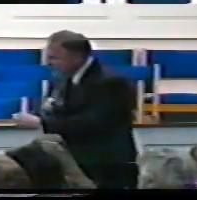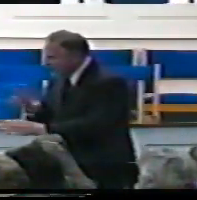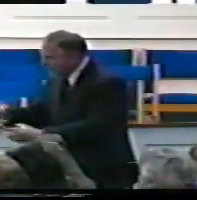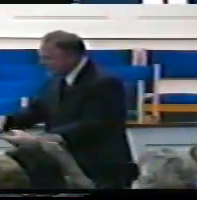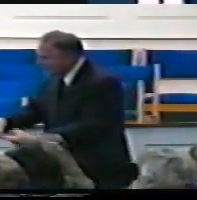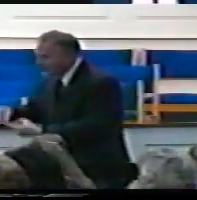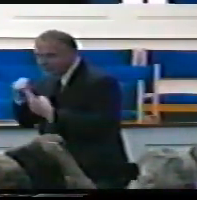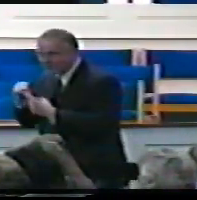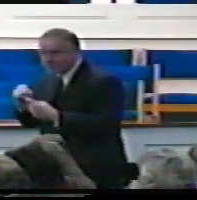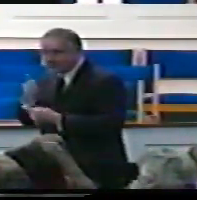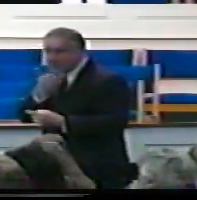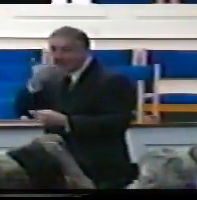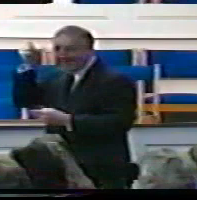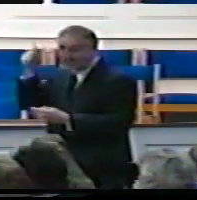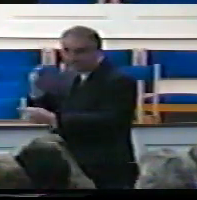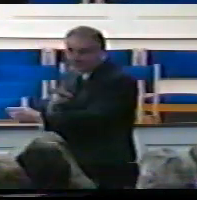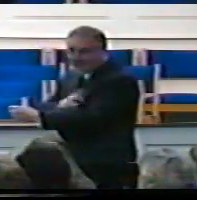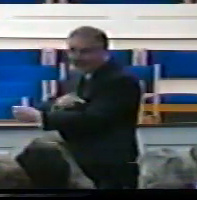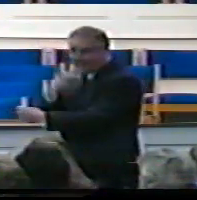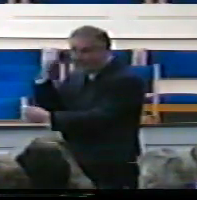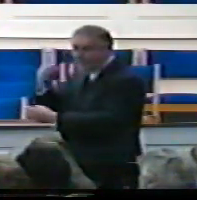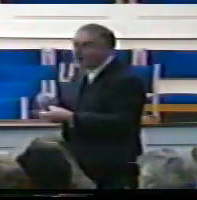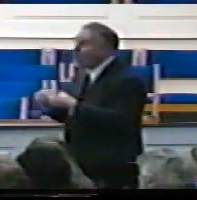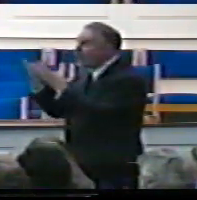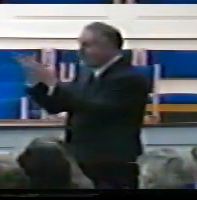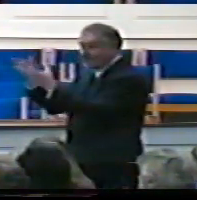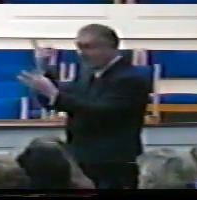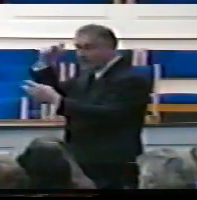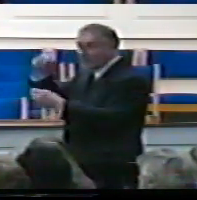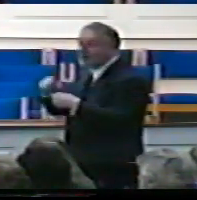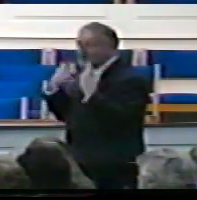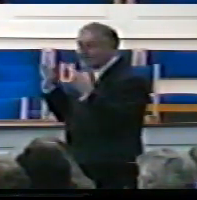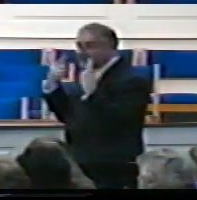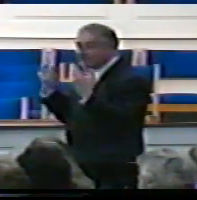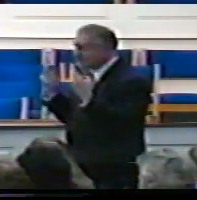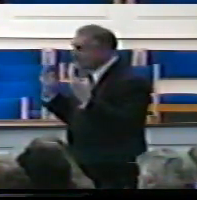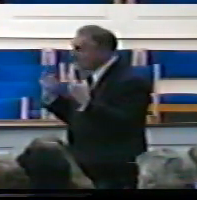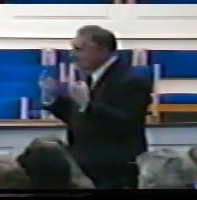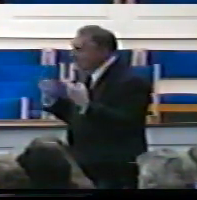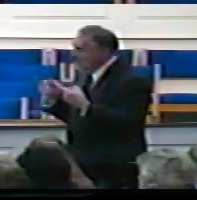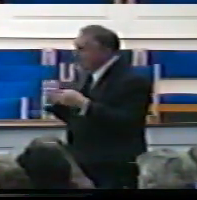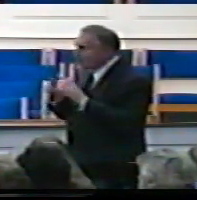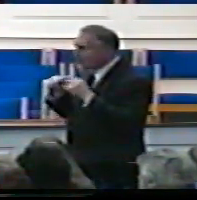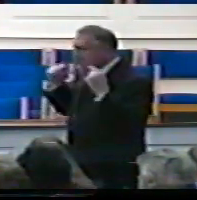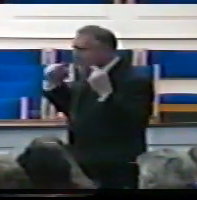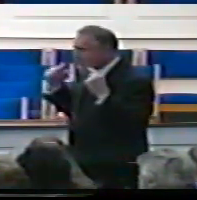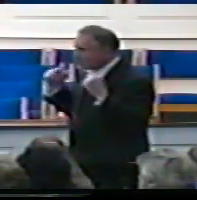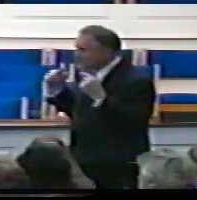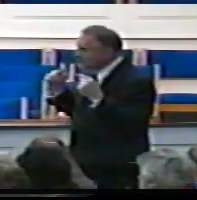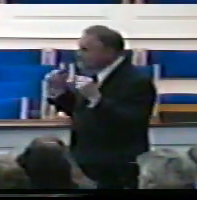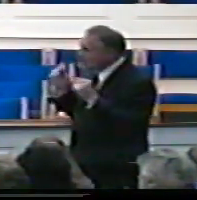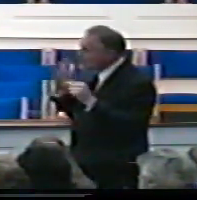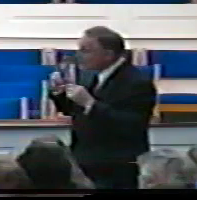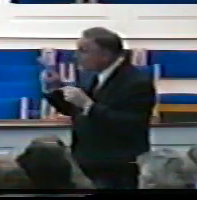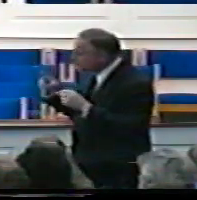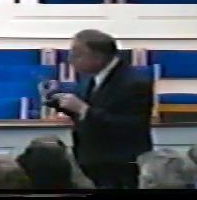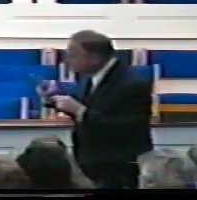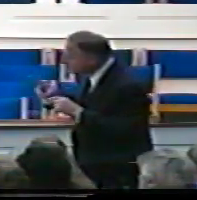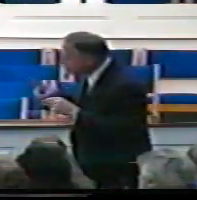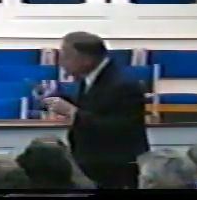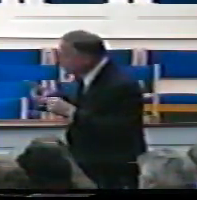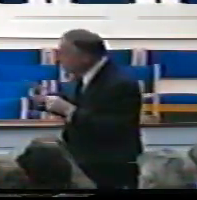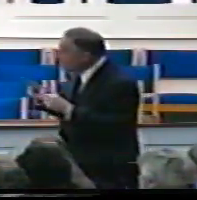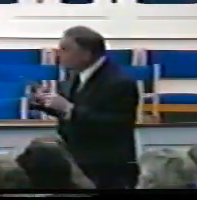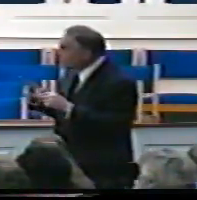priest because it was an offering for his sins. And here's what would happen. That priest would do this. Watch this.